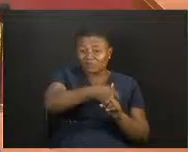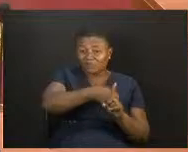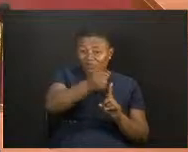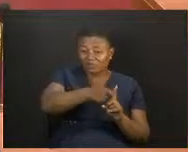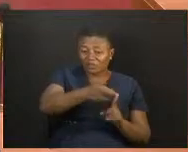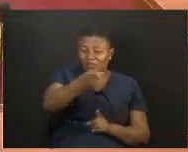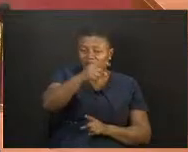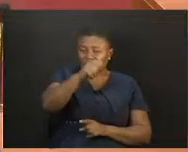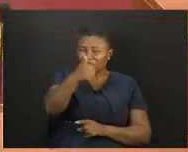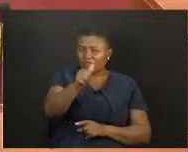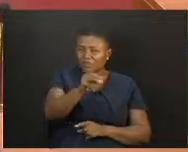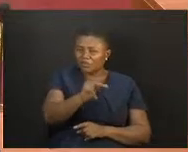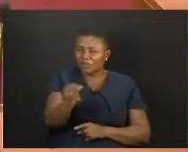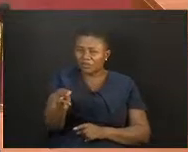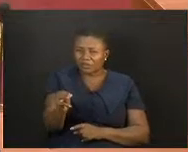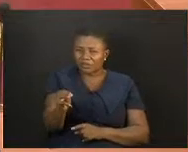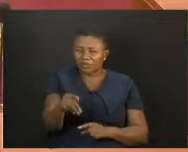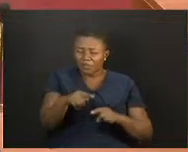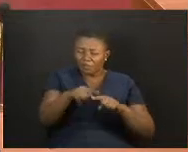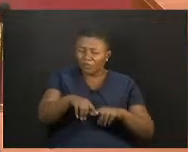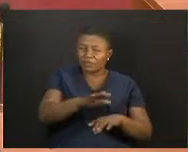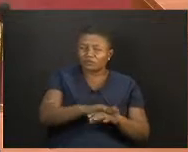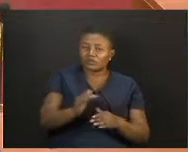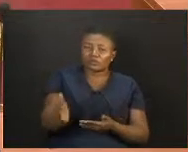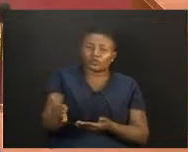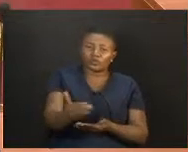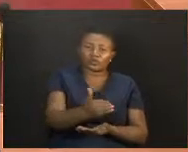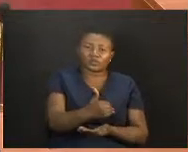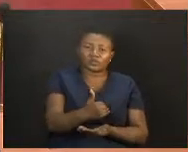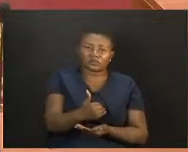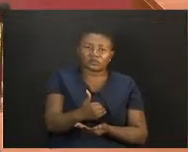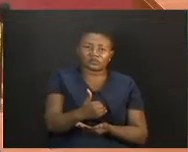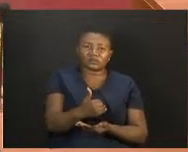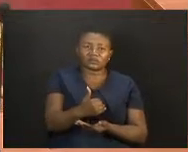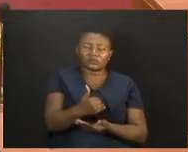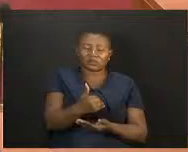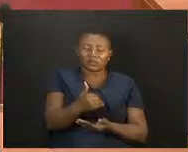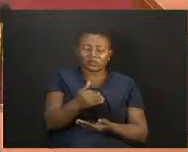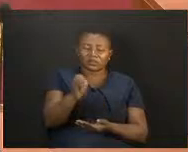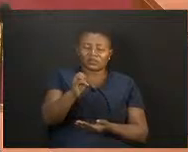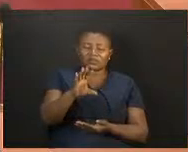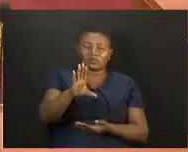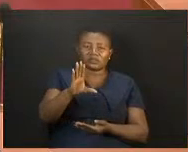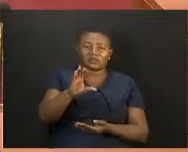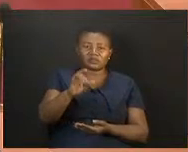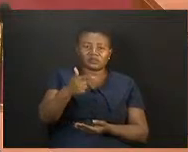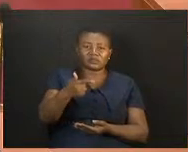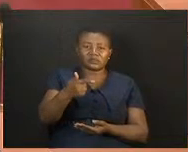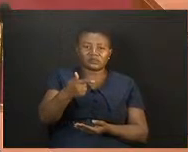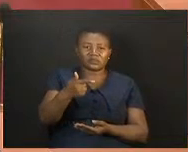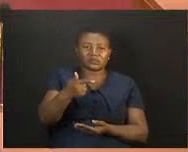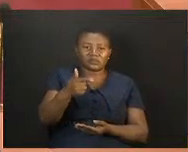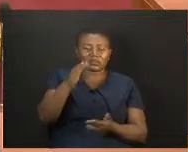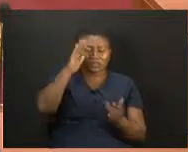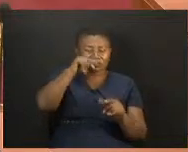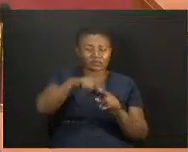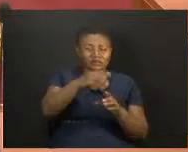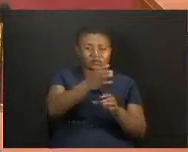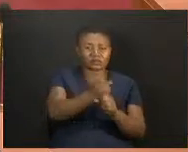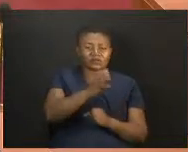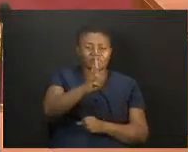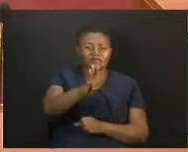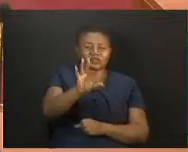yet, based on the collections, ECG was to get 49 million. And so they are unable to pay